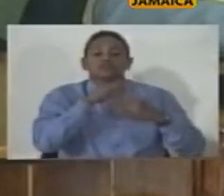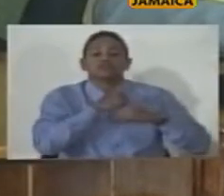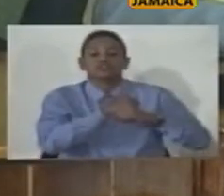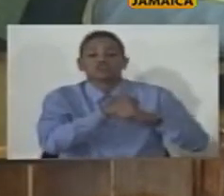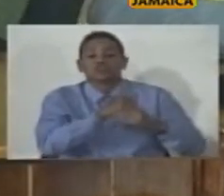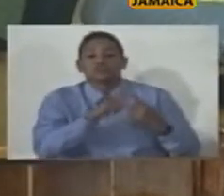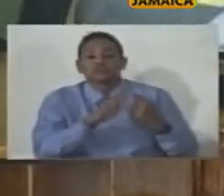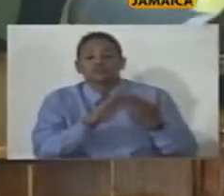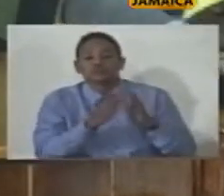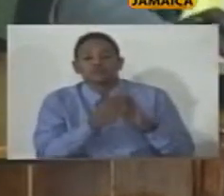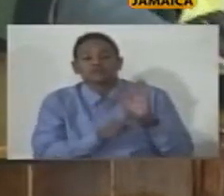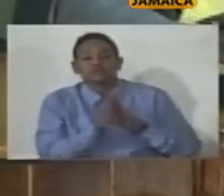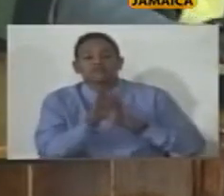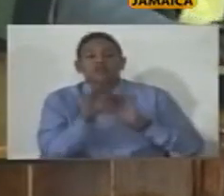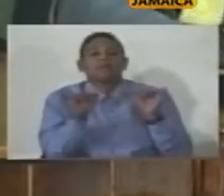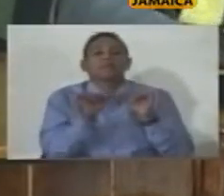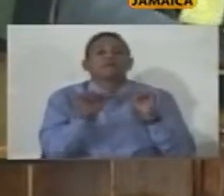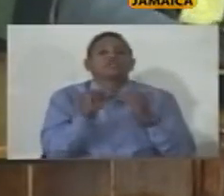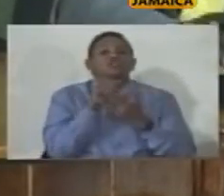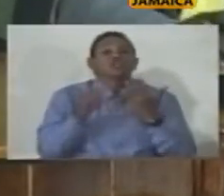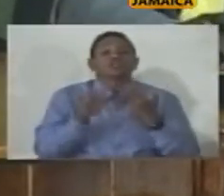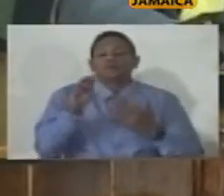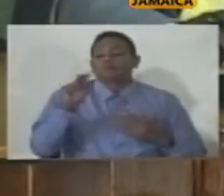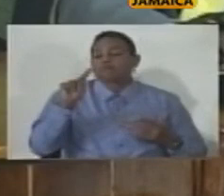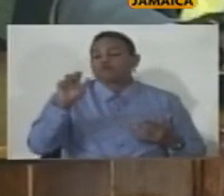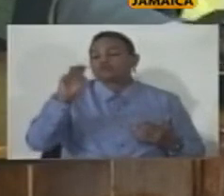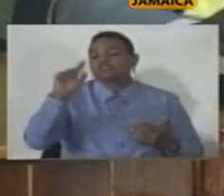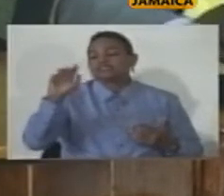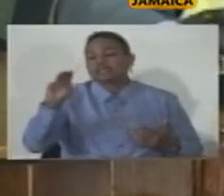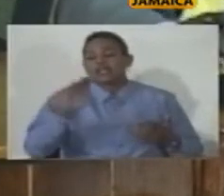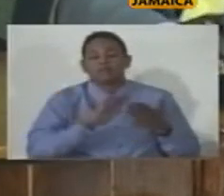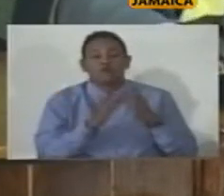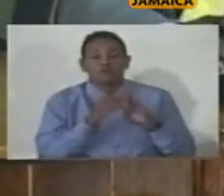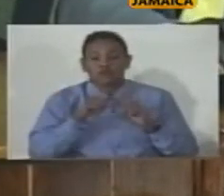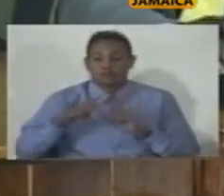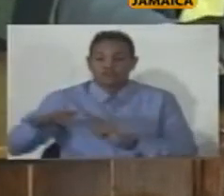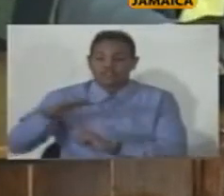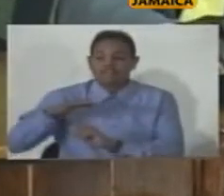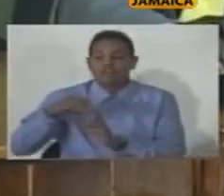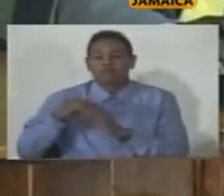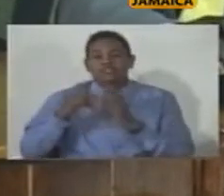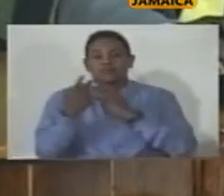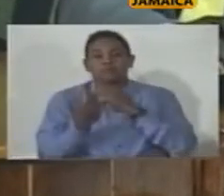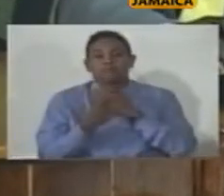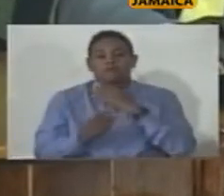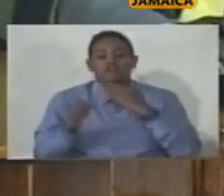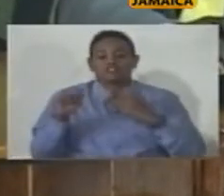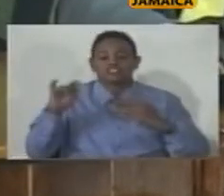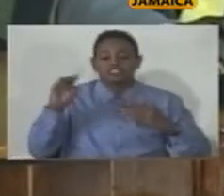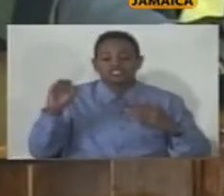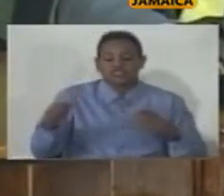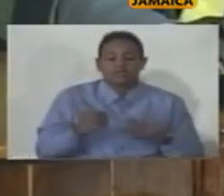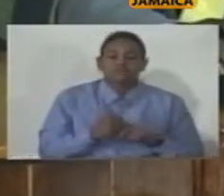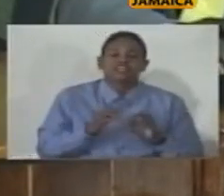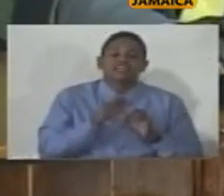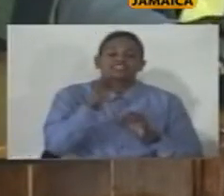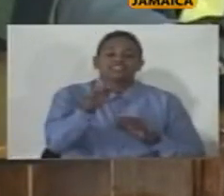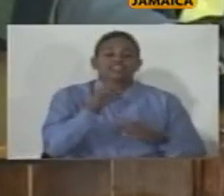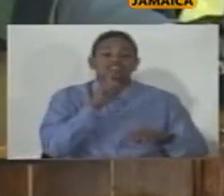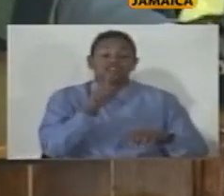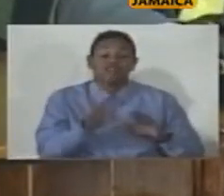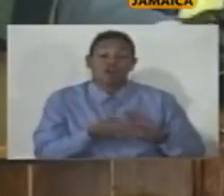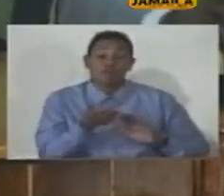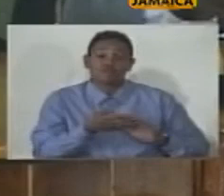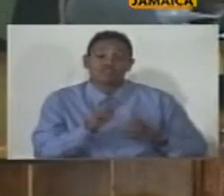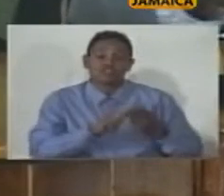Community Development Measures, the Mount Salem Community and Environs in the Parish of St. James Zone, Extension of Period Operation